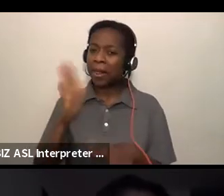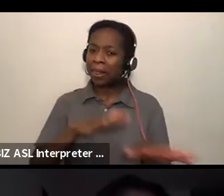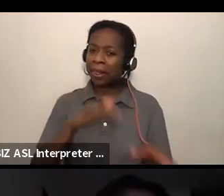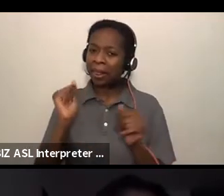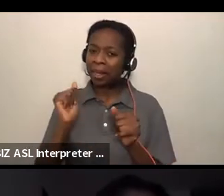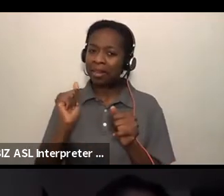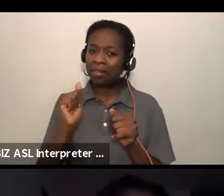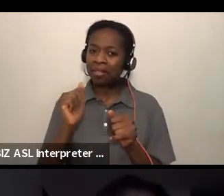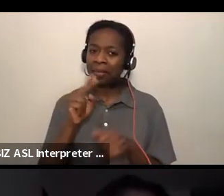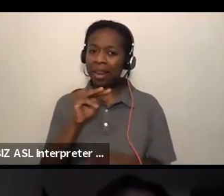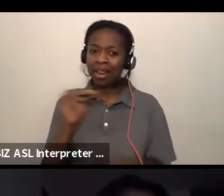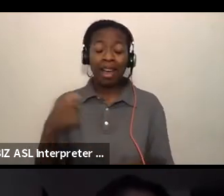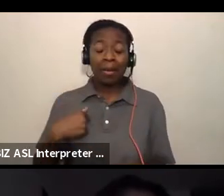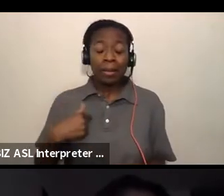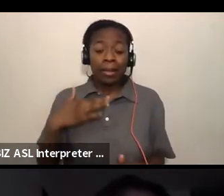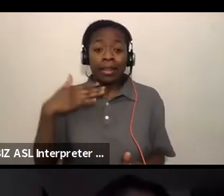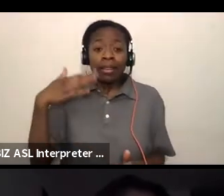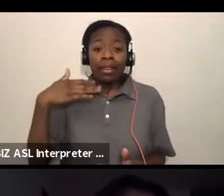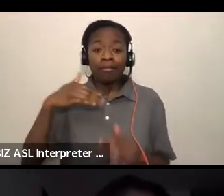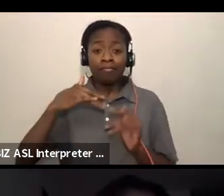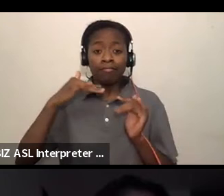I don't want to get emotional on here today.